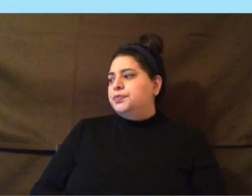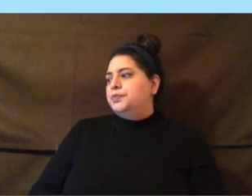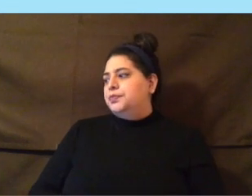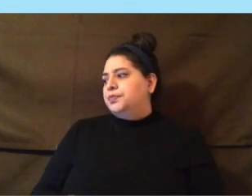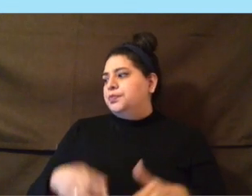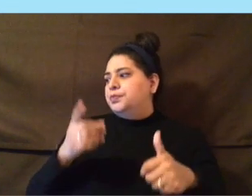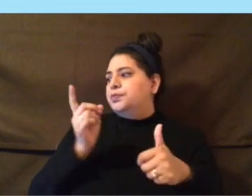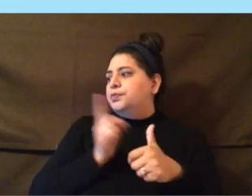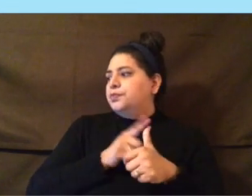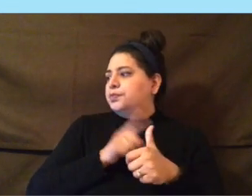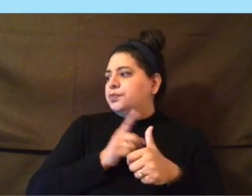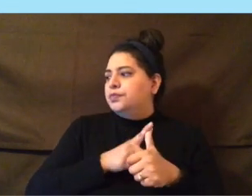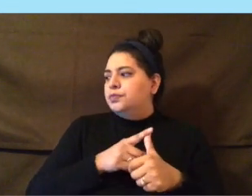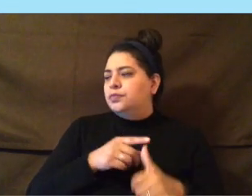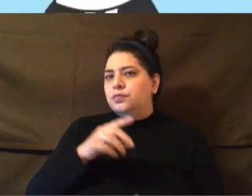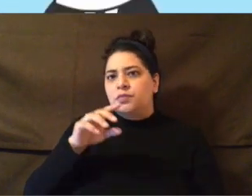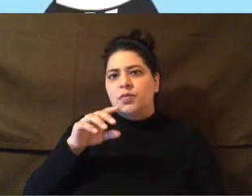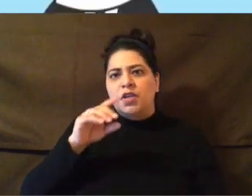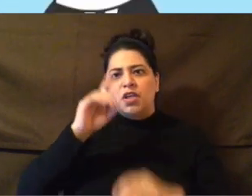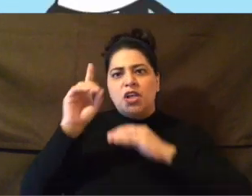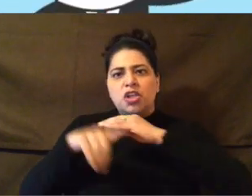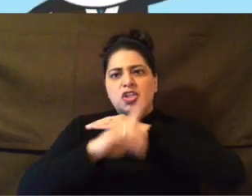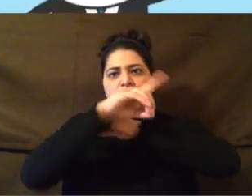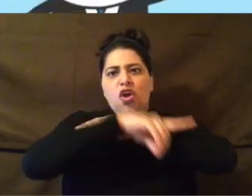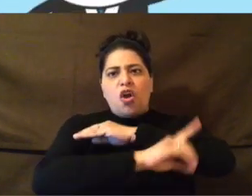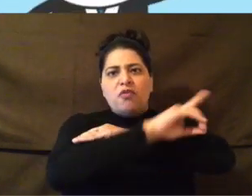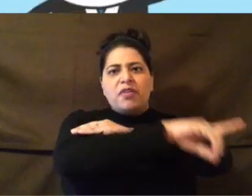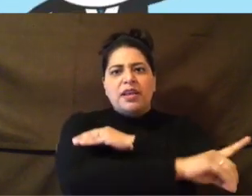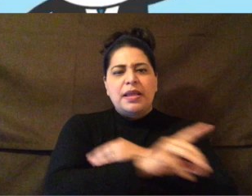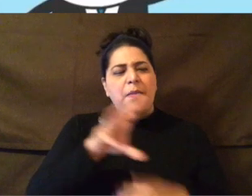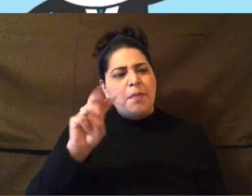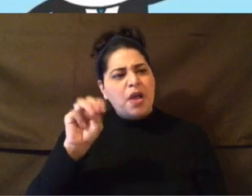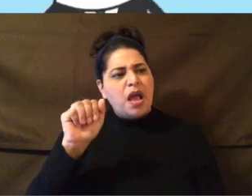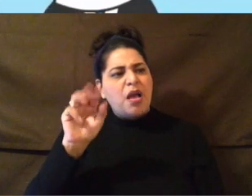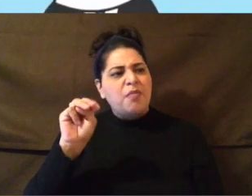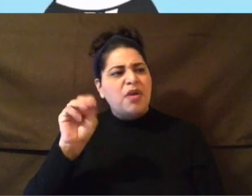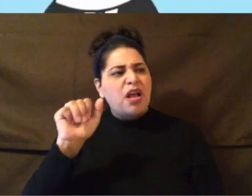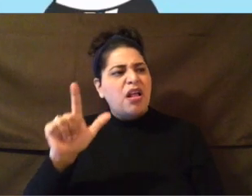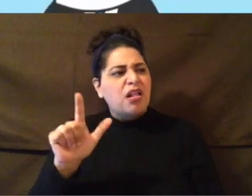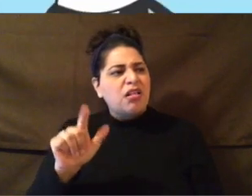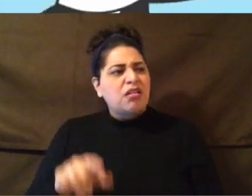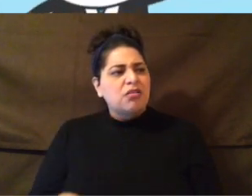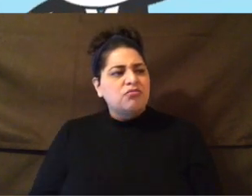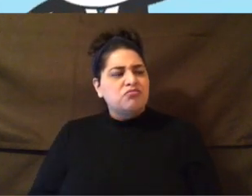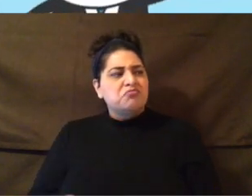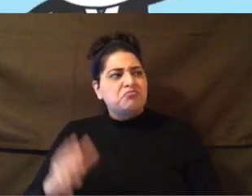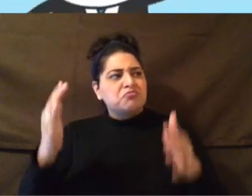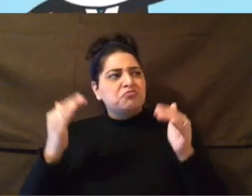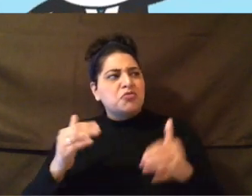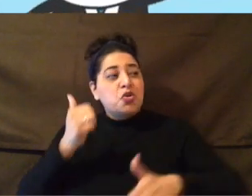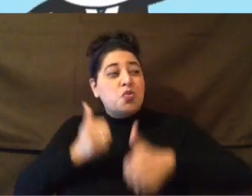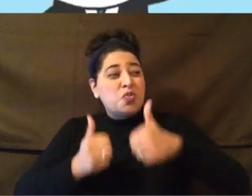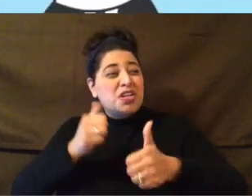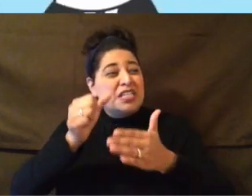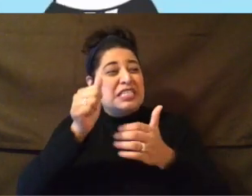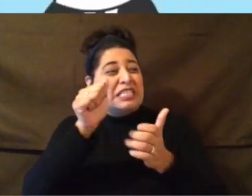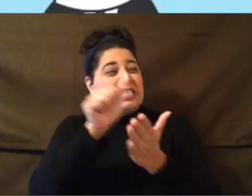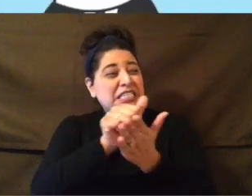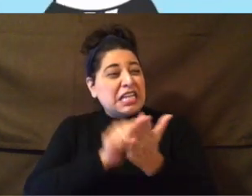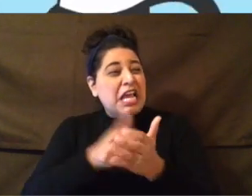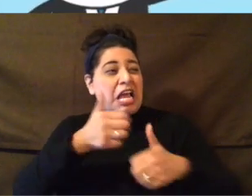of interrogative sentences. Are dolphins mammals? Which state is the